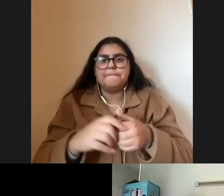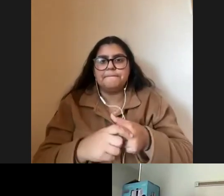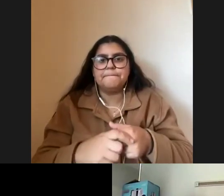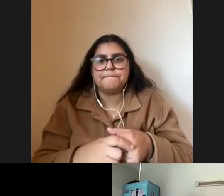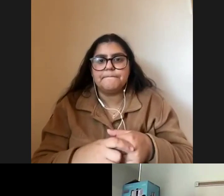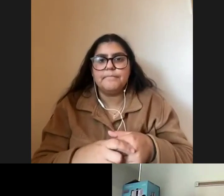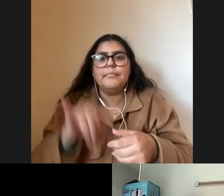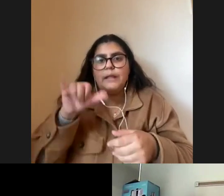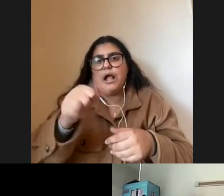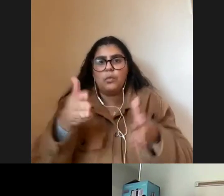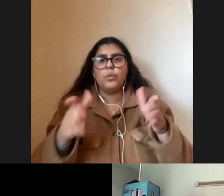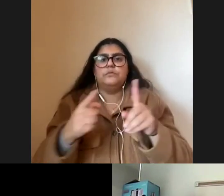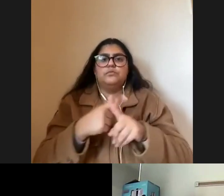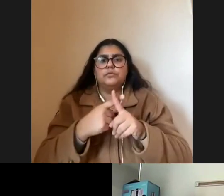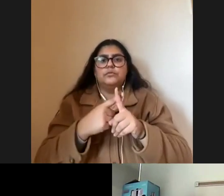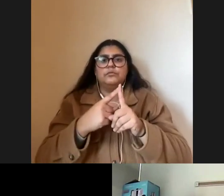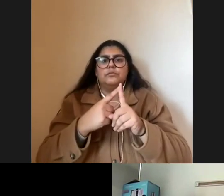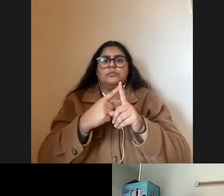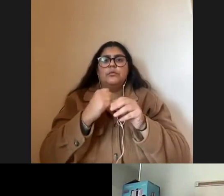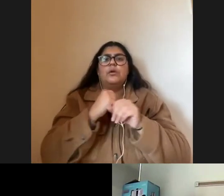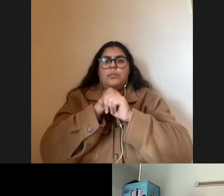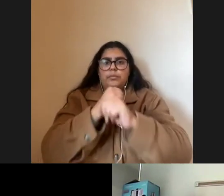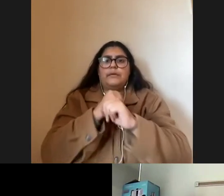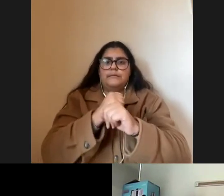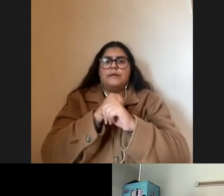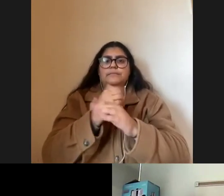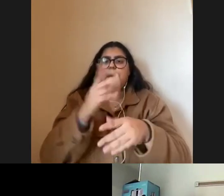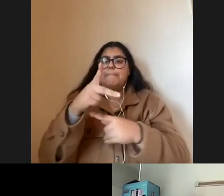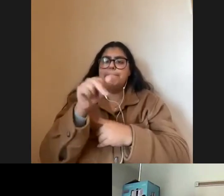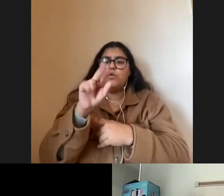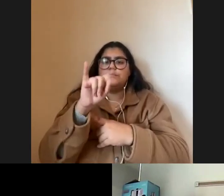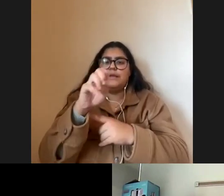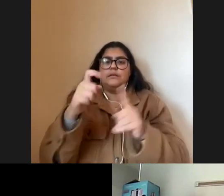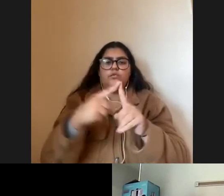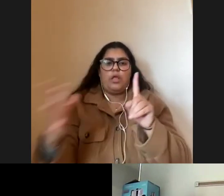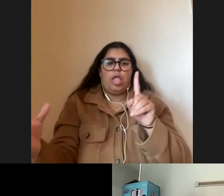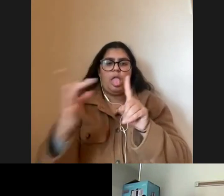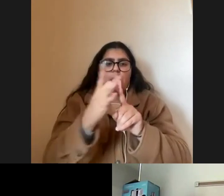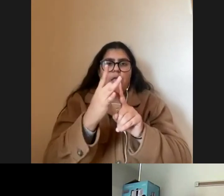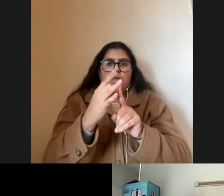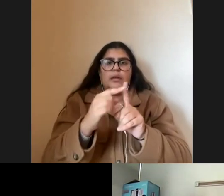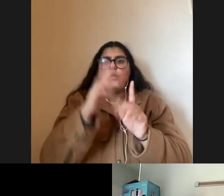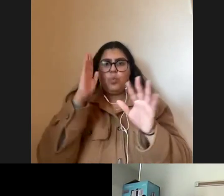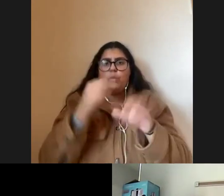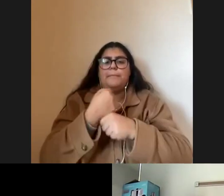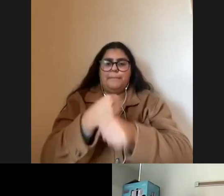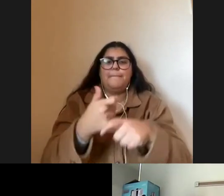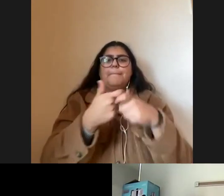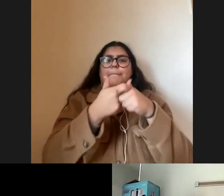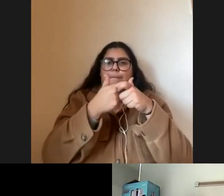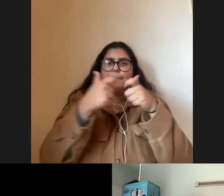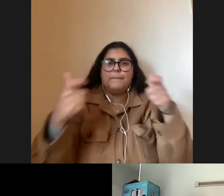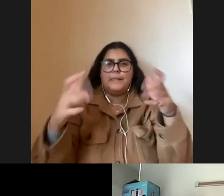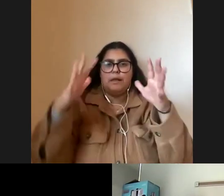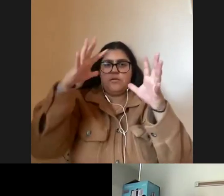another way to kind of prevent parasites from kind of attaching to them, as they'll secrete kind of this big like mucus force